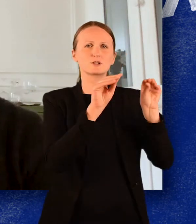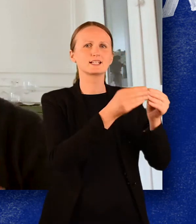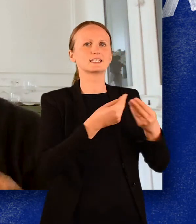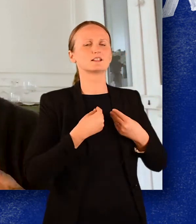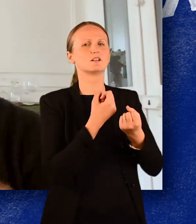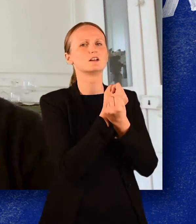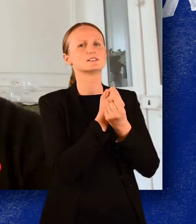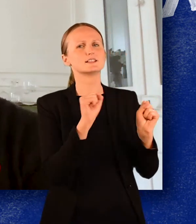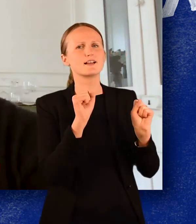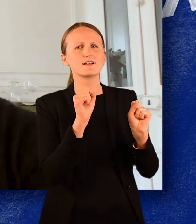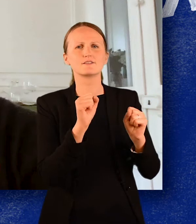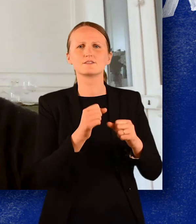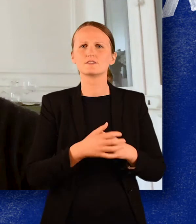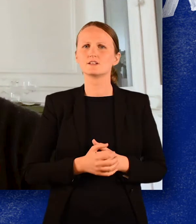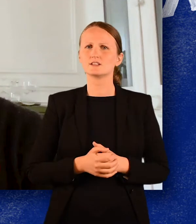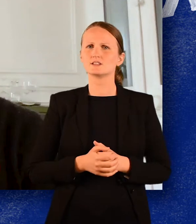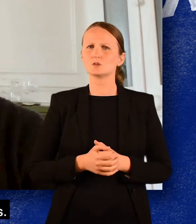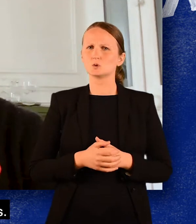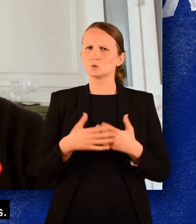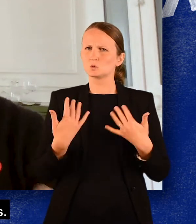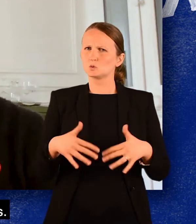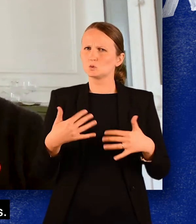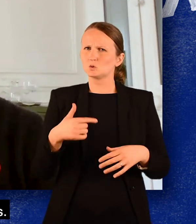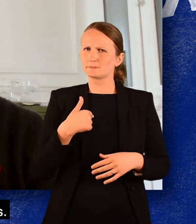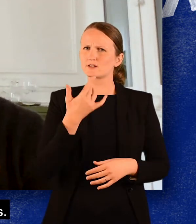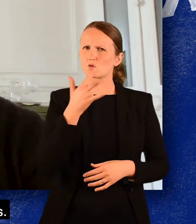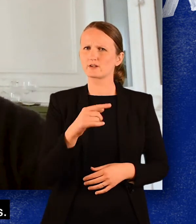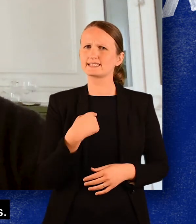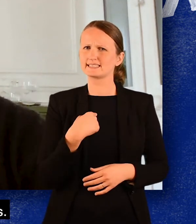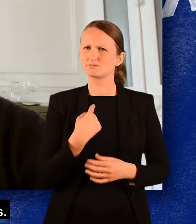Education rescued me, but I was one of the lucky